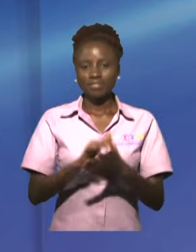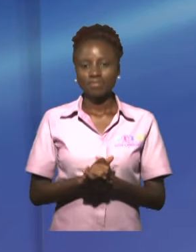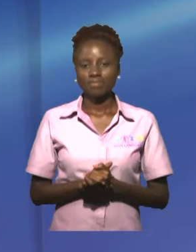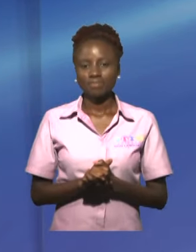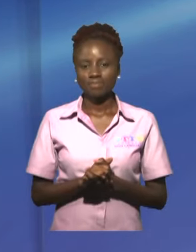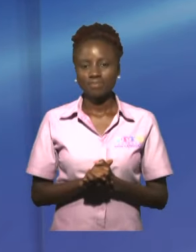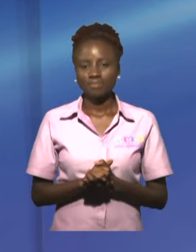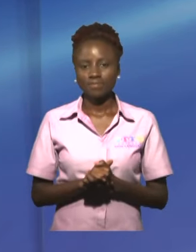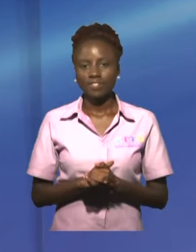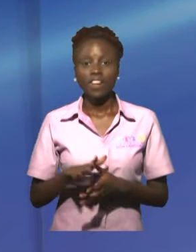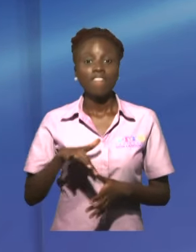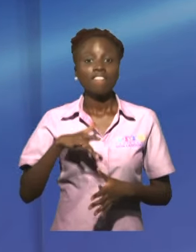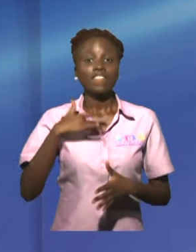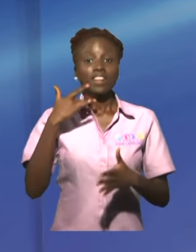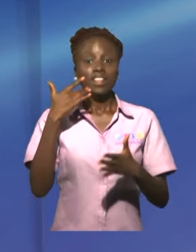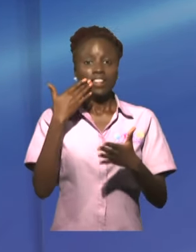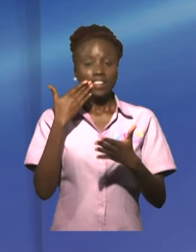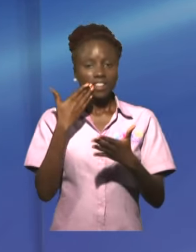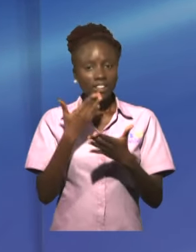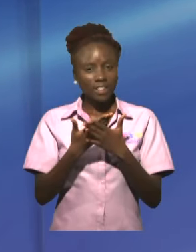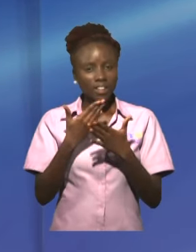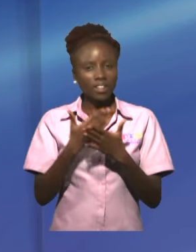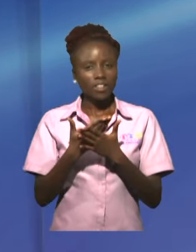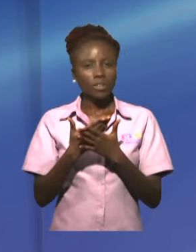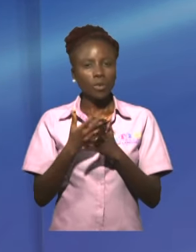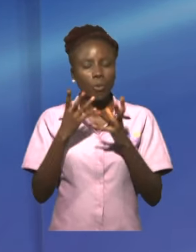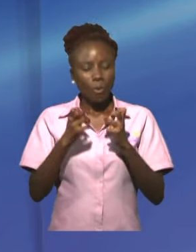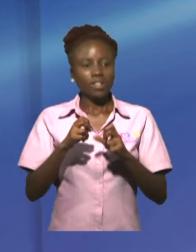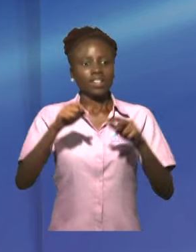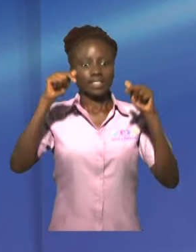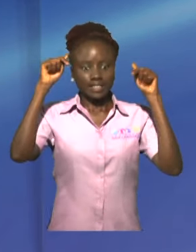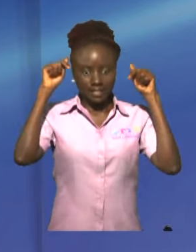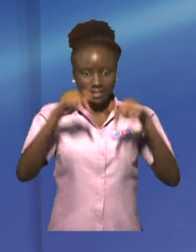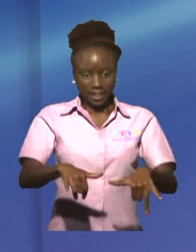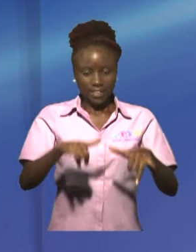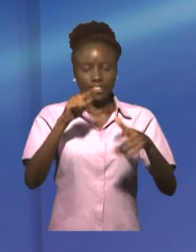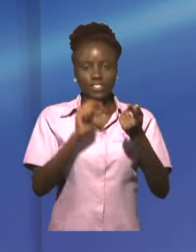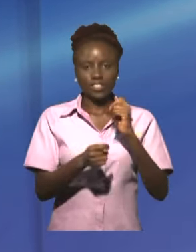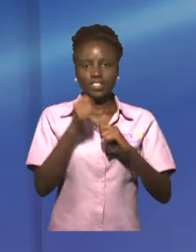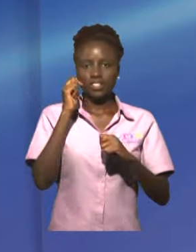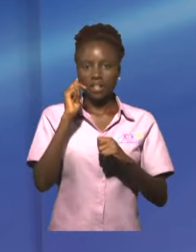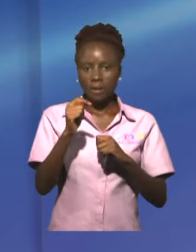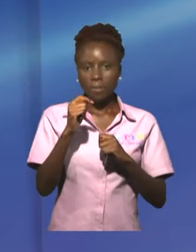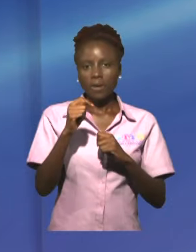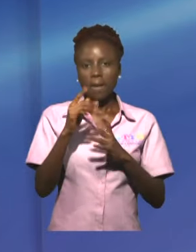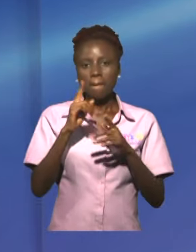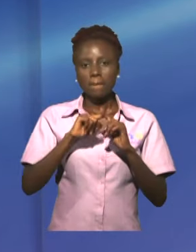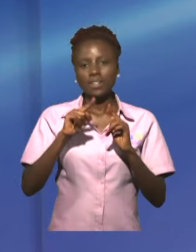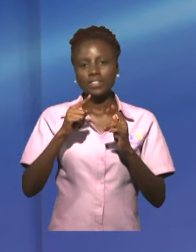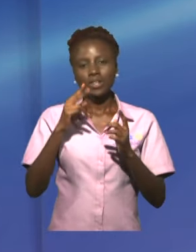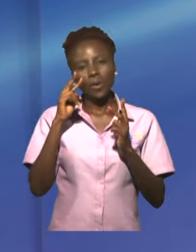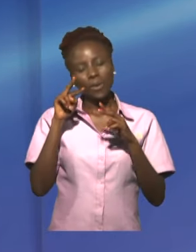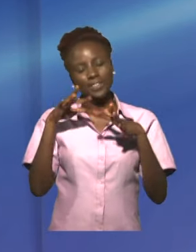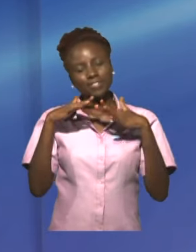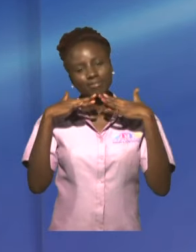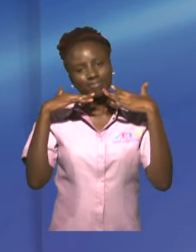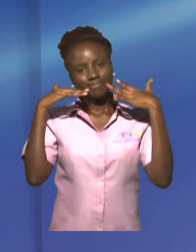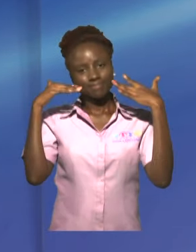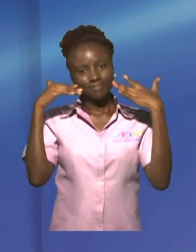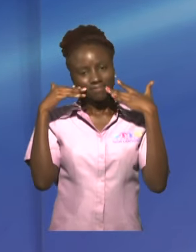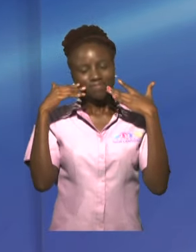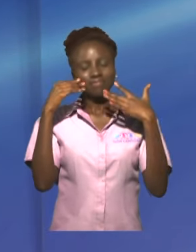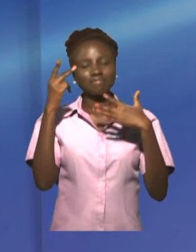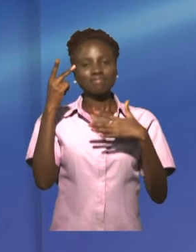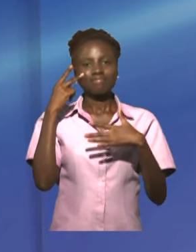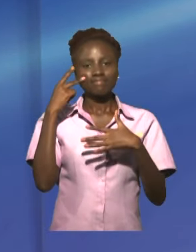Right now, our feel-good moment this evening not only makes us want to stay right here, it brings a smile to our faces when we see the